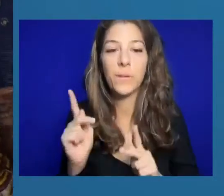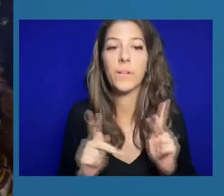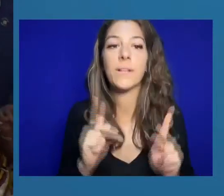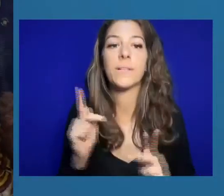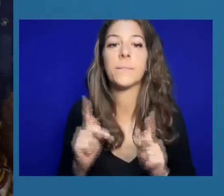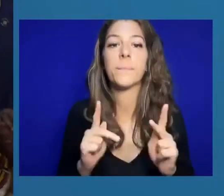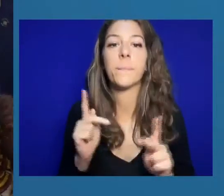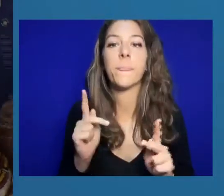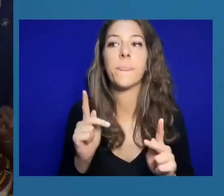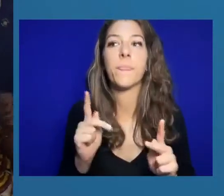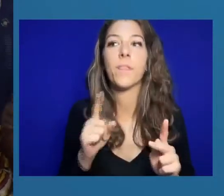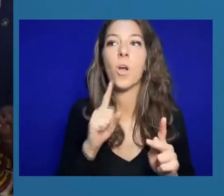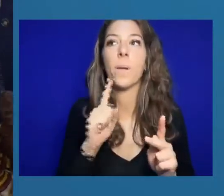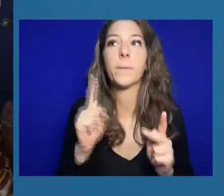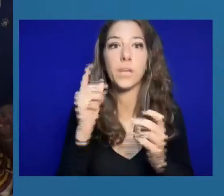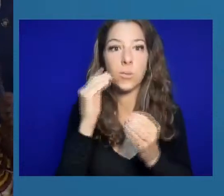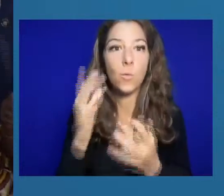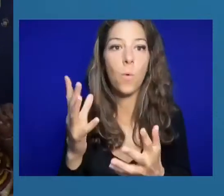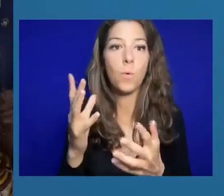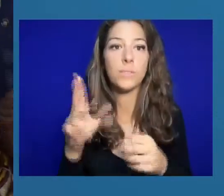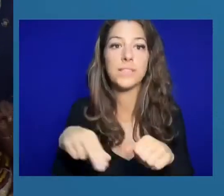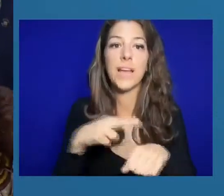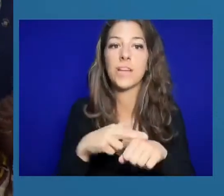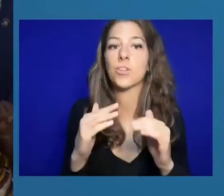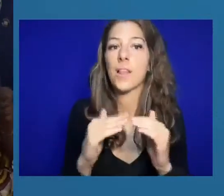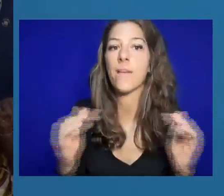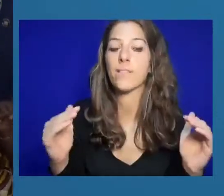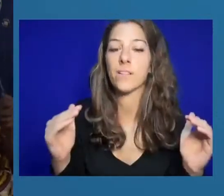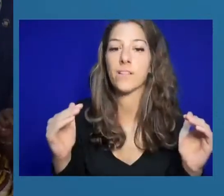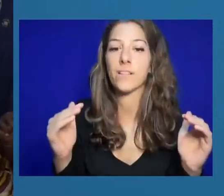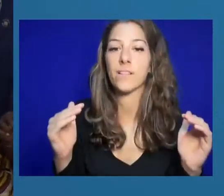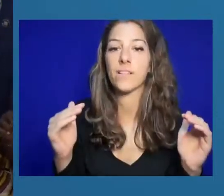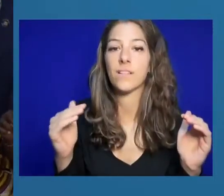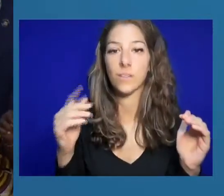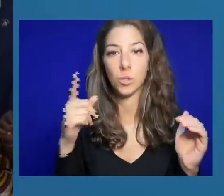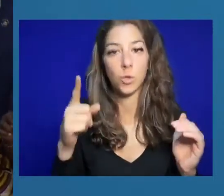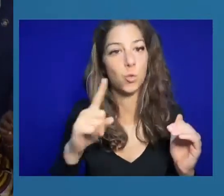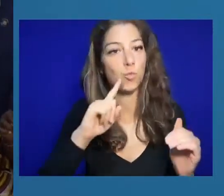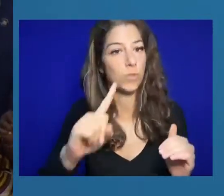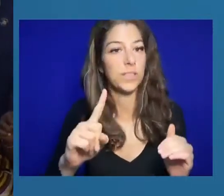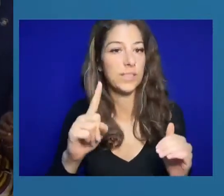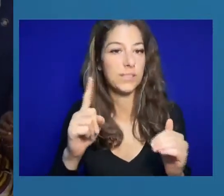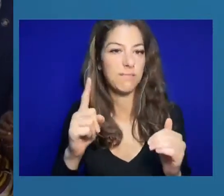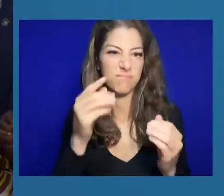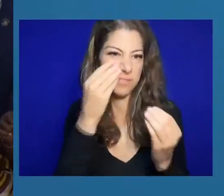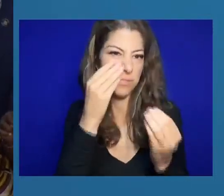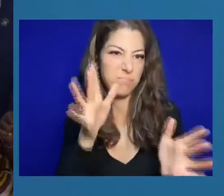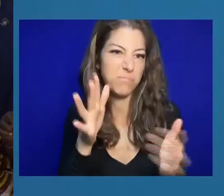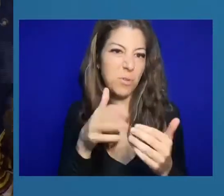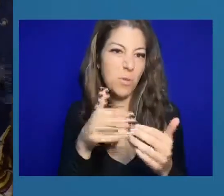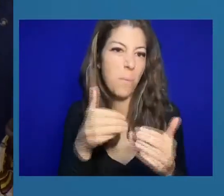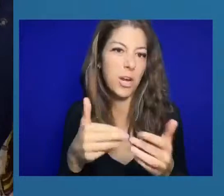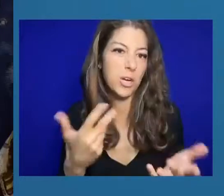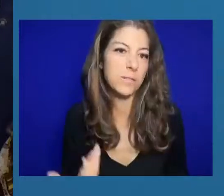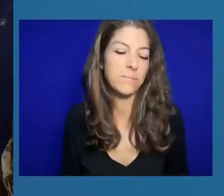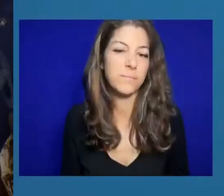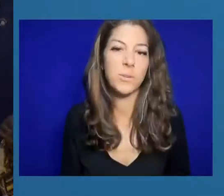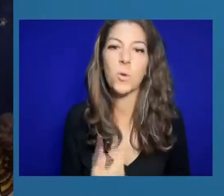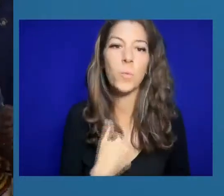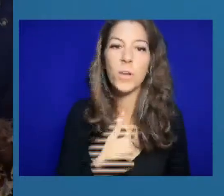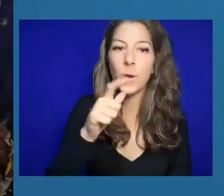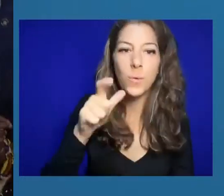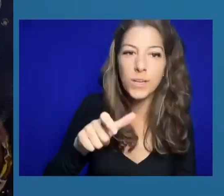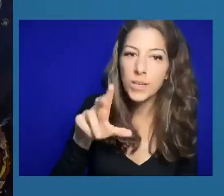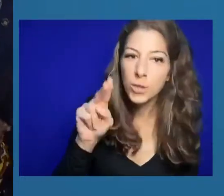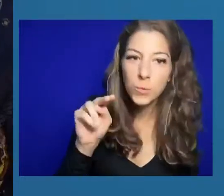are being told on a national level that you really don't matter, that we don't need